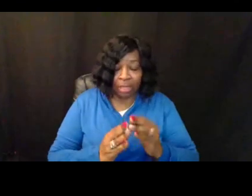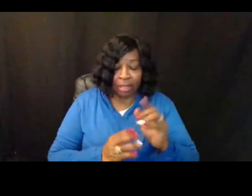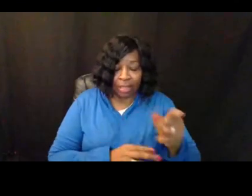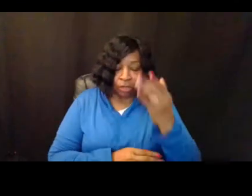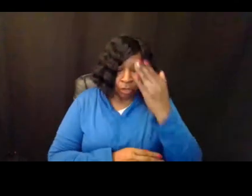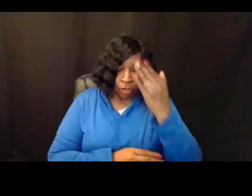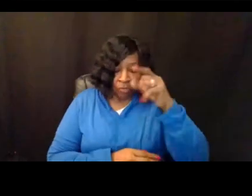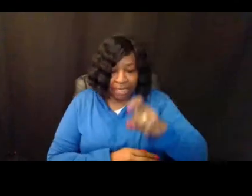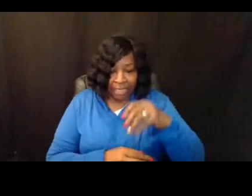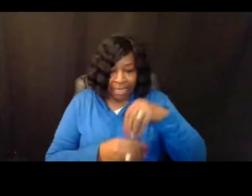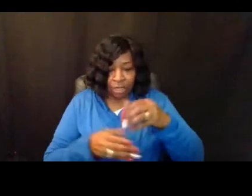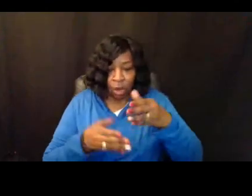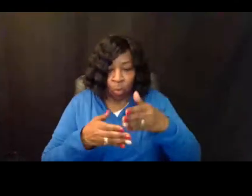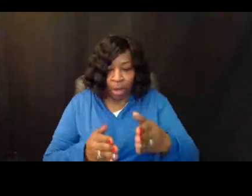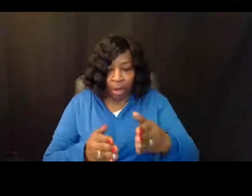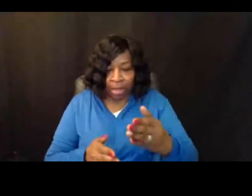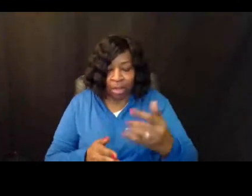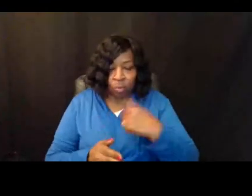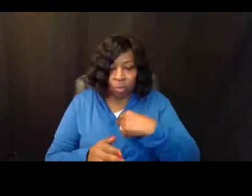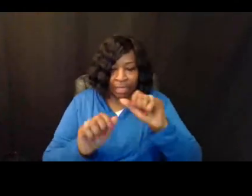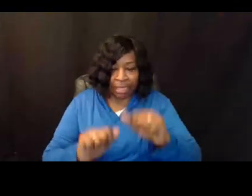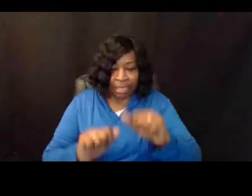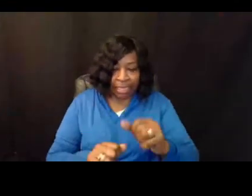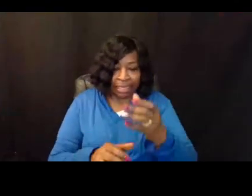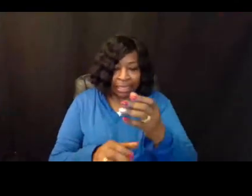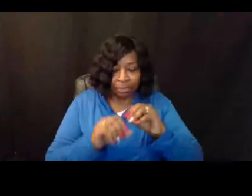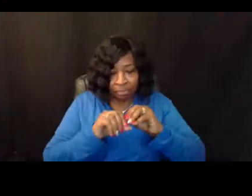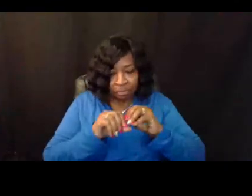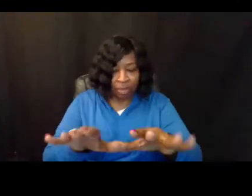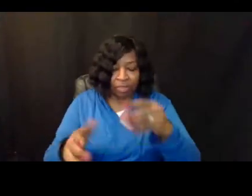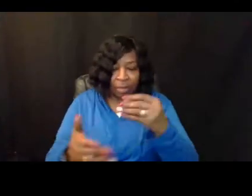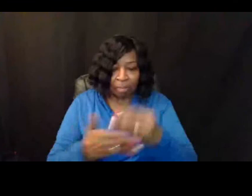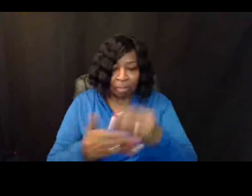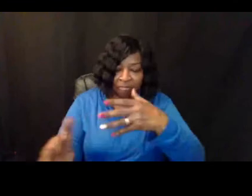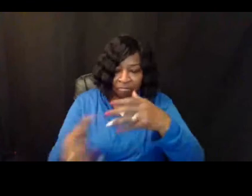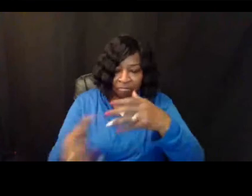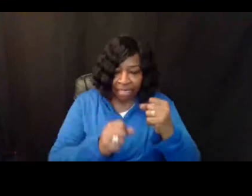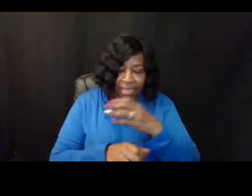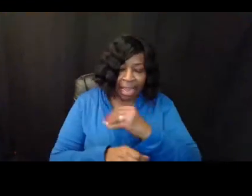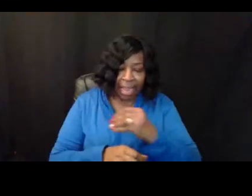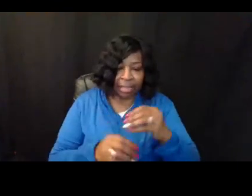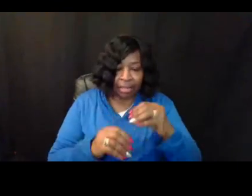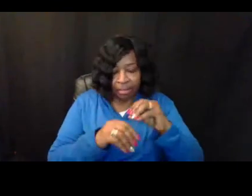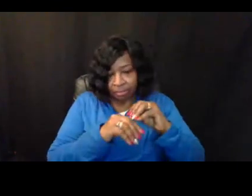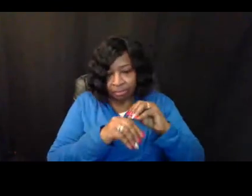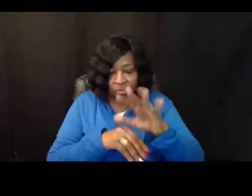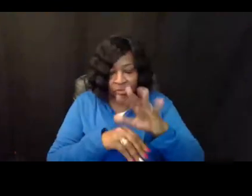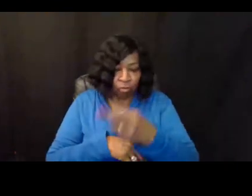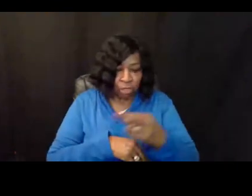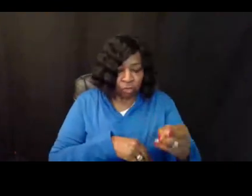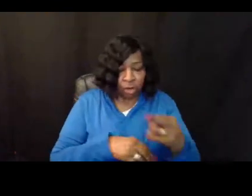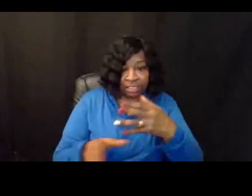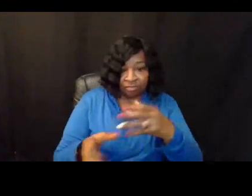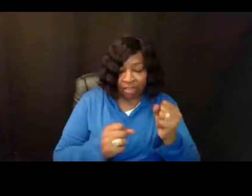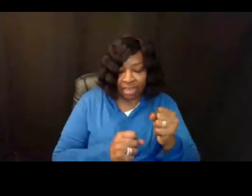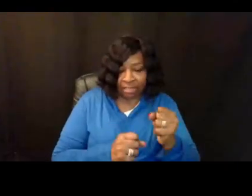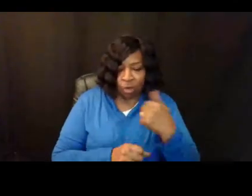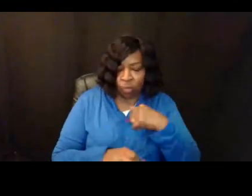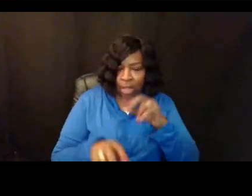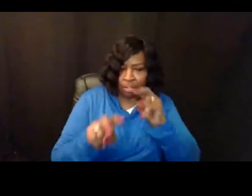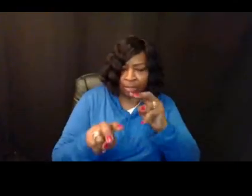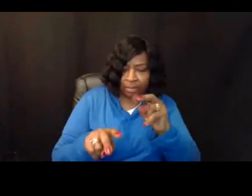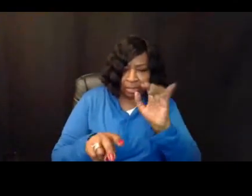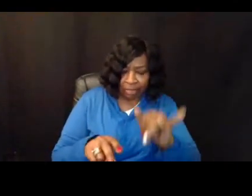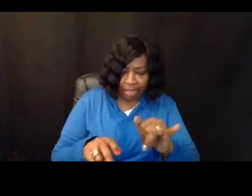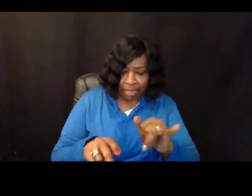a way that we will be able to get this money out faster and get resources to folks faster. So we're looking forward to that. I can say for folks on the